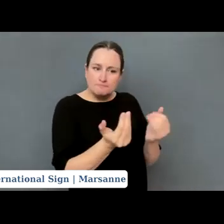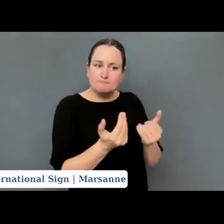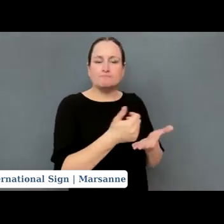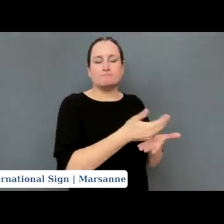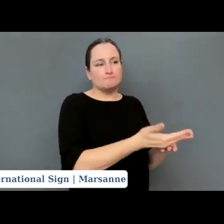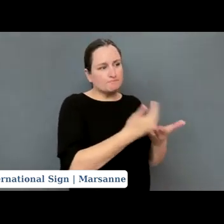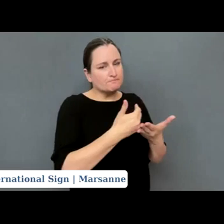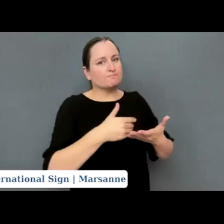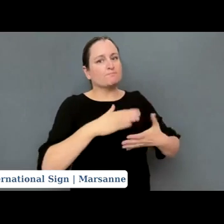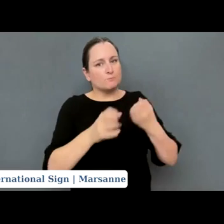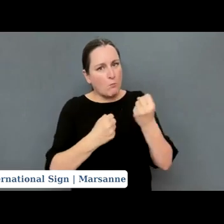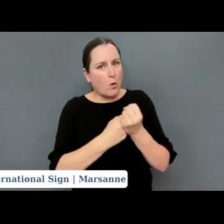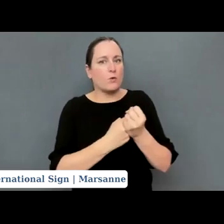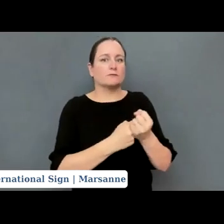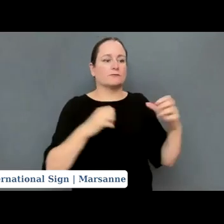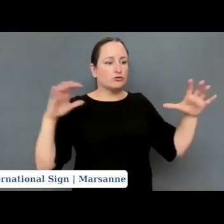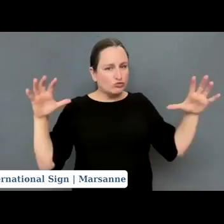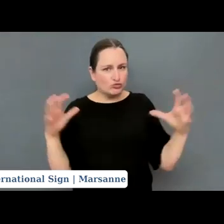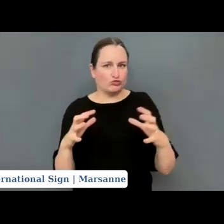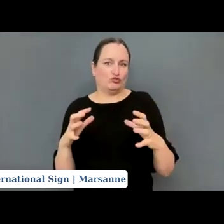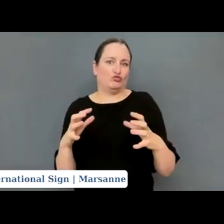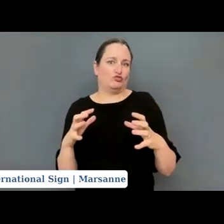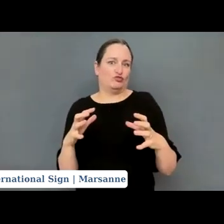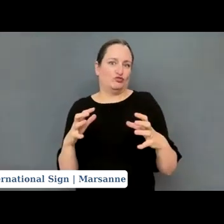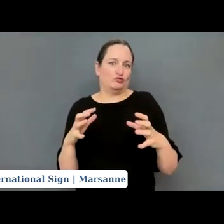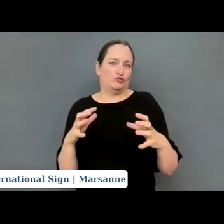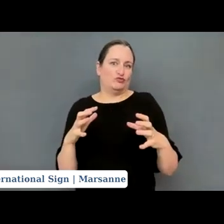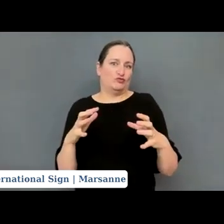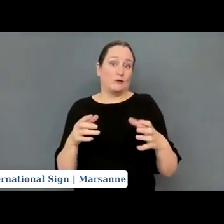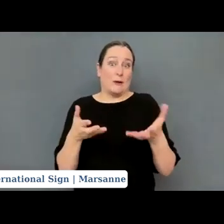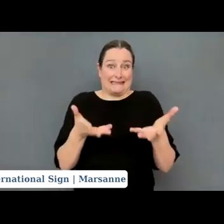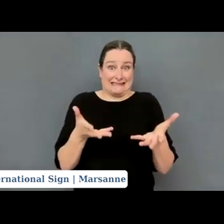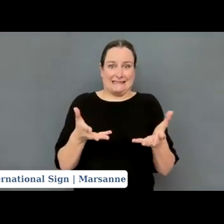moment that we call the district meeting.